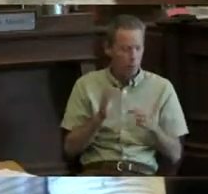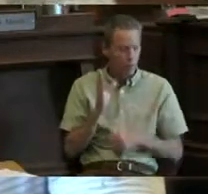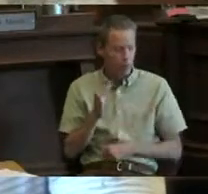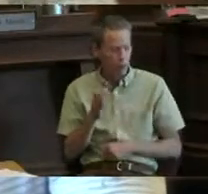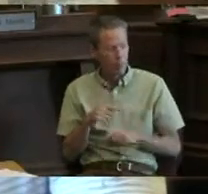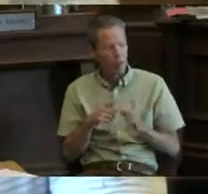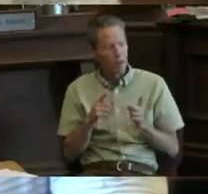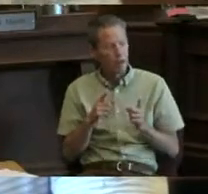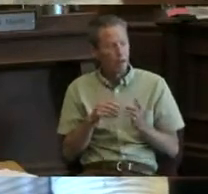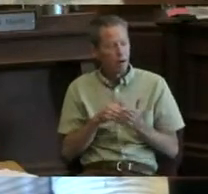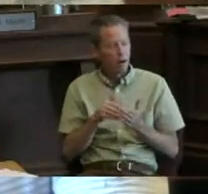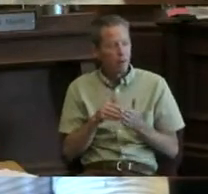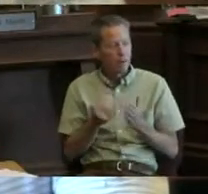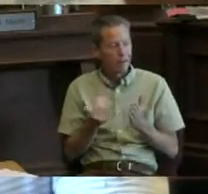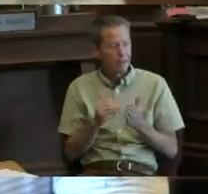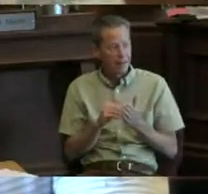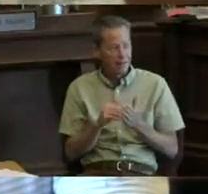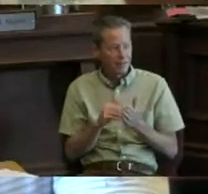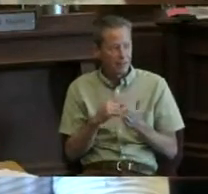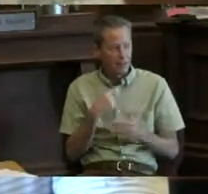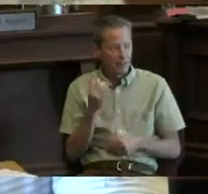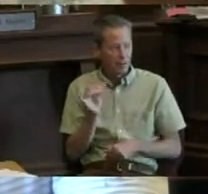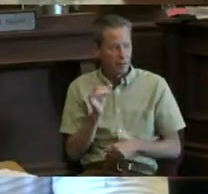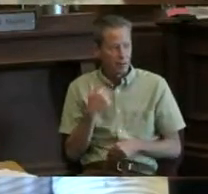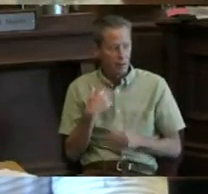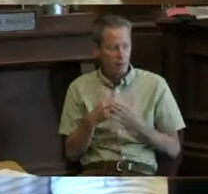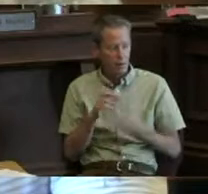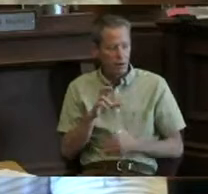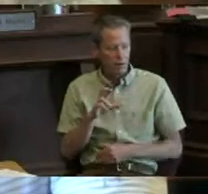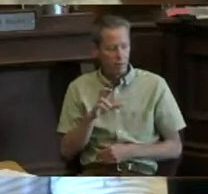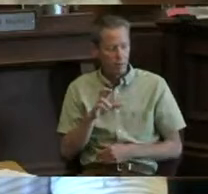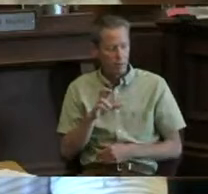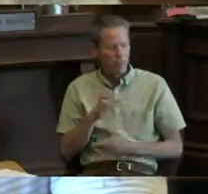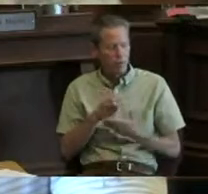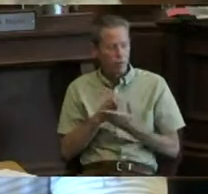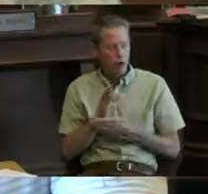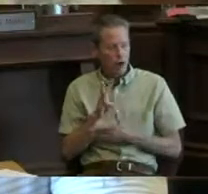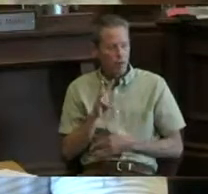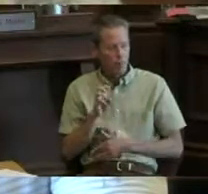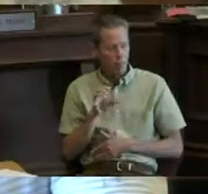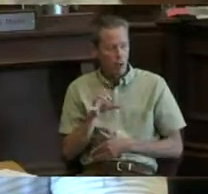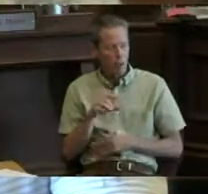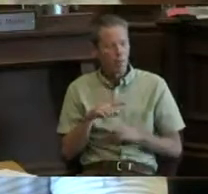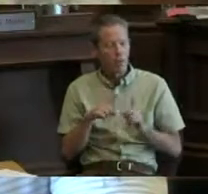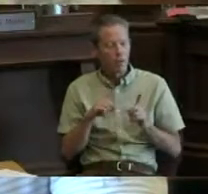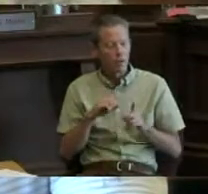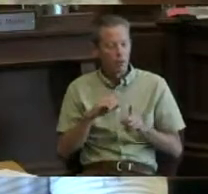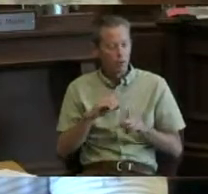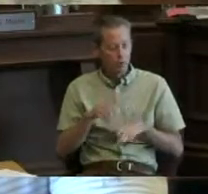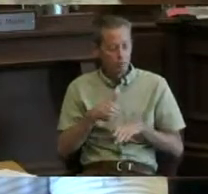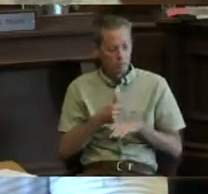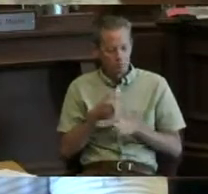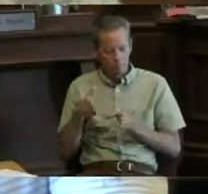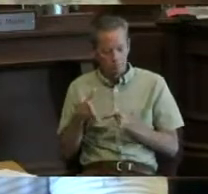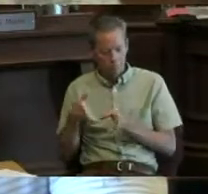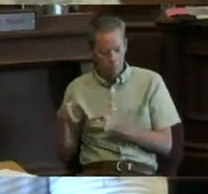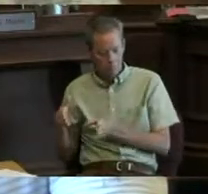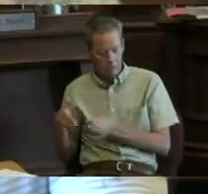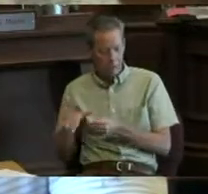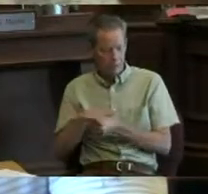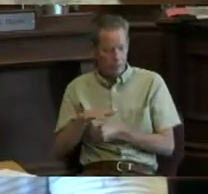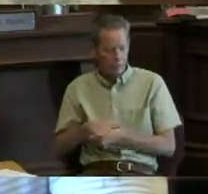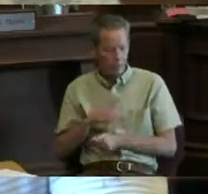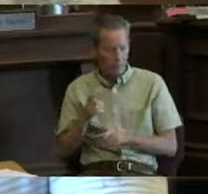But in a lot of cases, again, it looks like we have a lot of right of way, but when you start laying out a cross section of a road, it gets filled up very